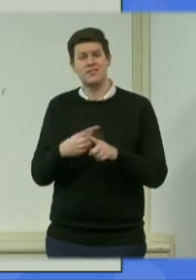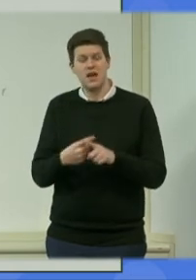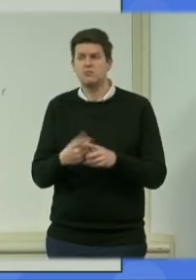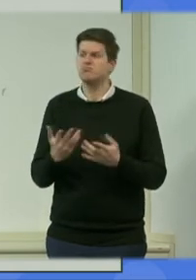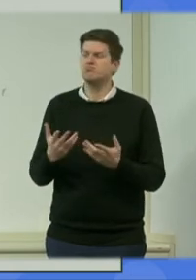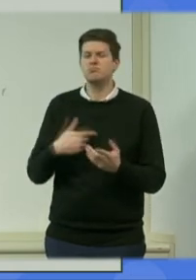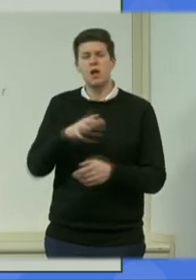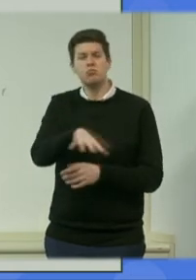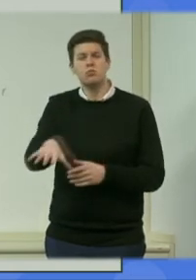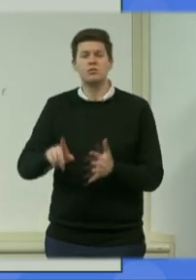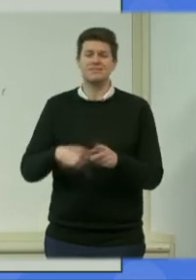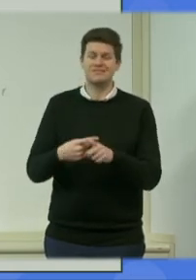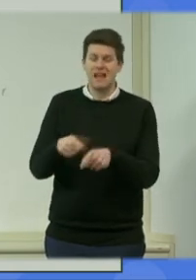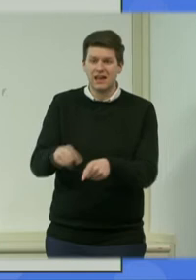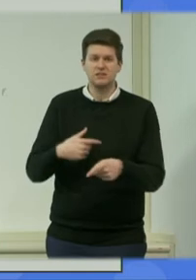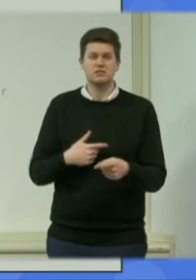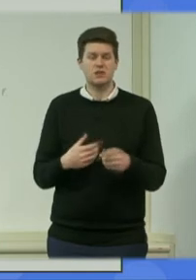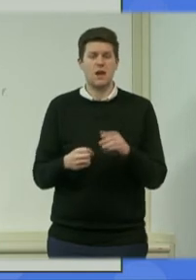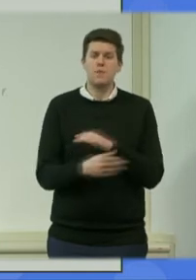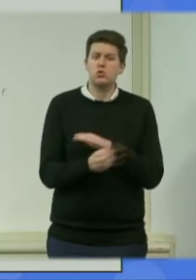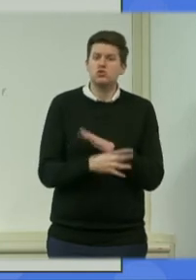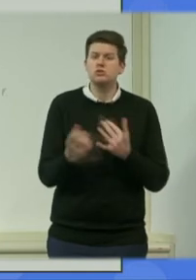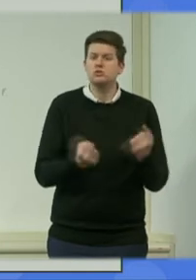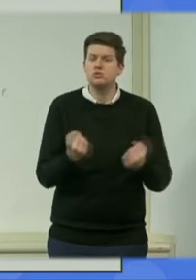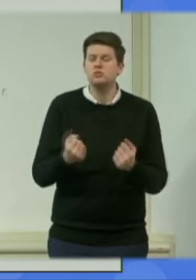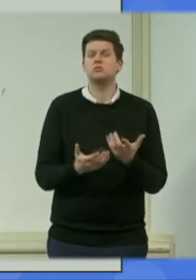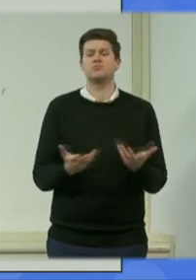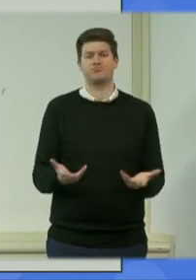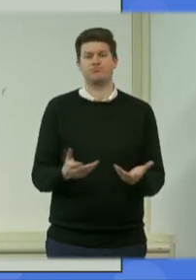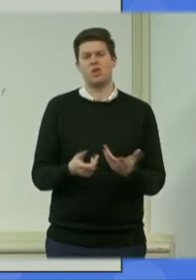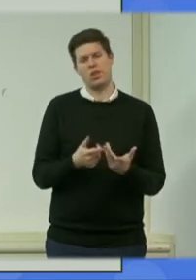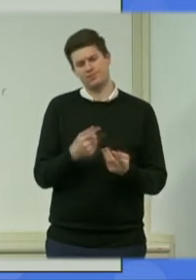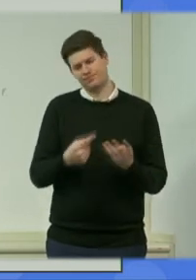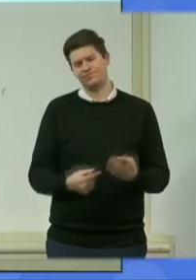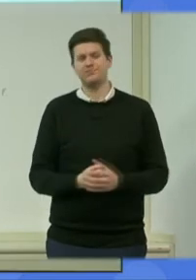wealth, taxes on pollution, things like that. Great, thank you.